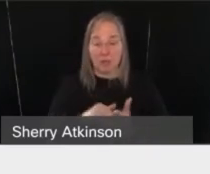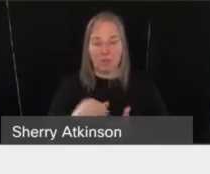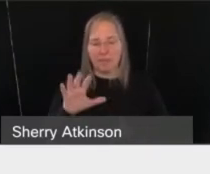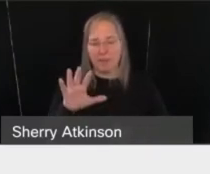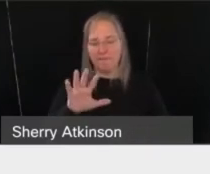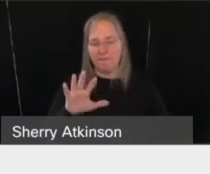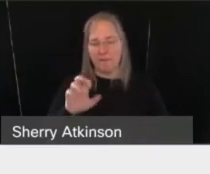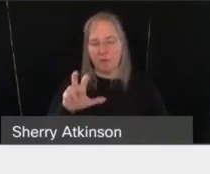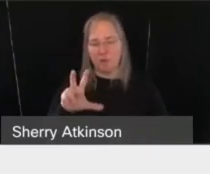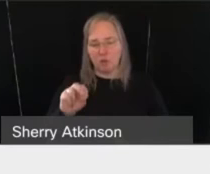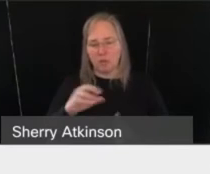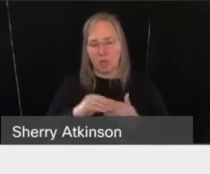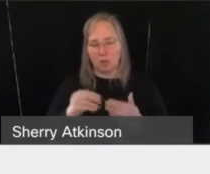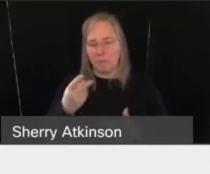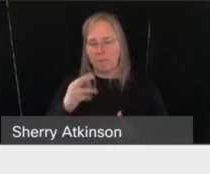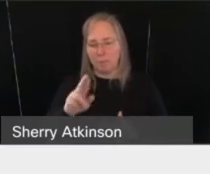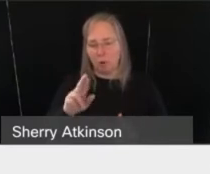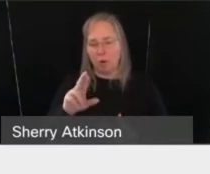If you had to